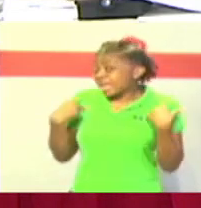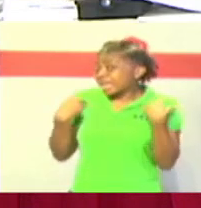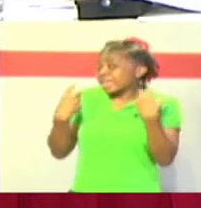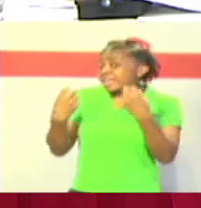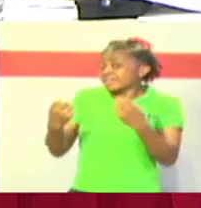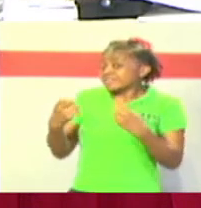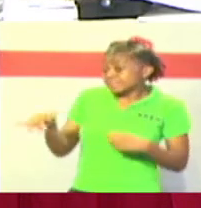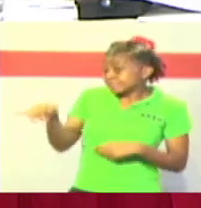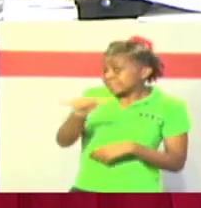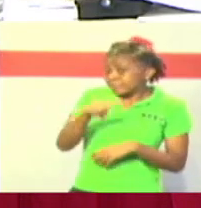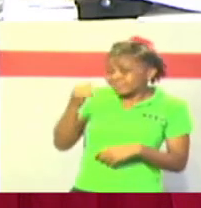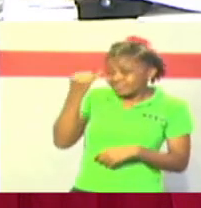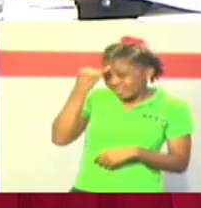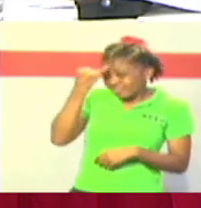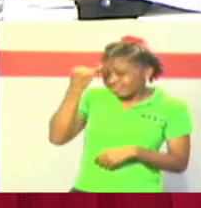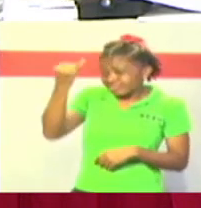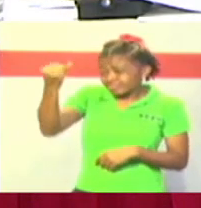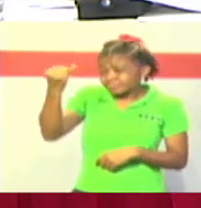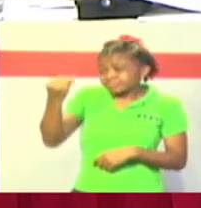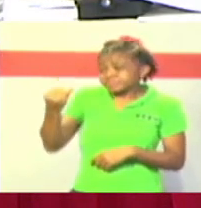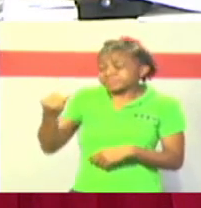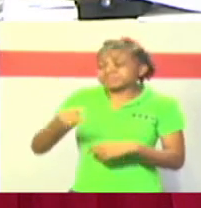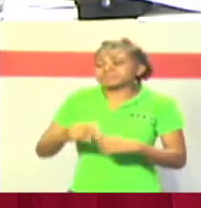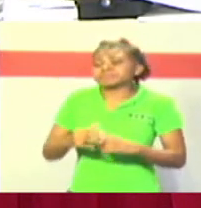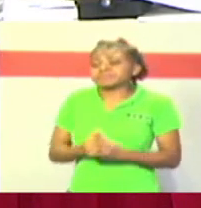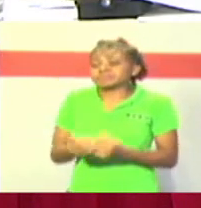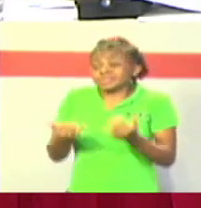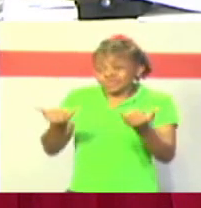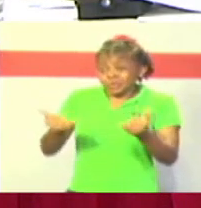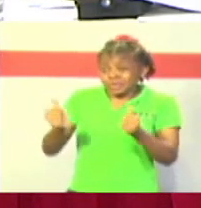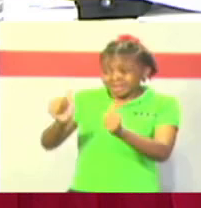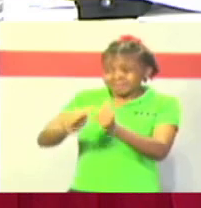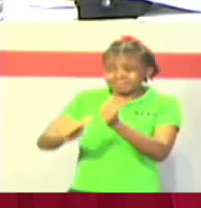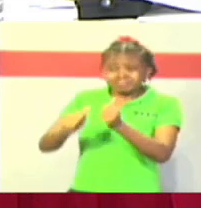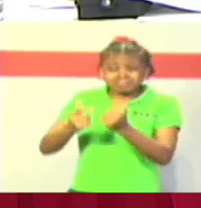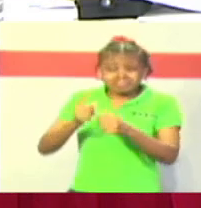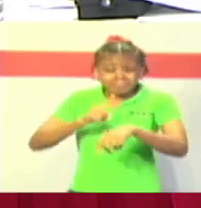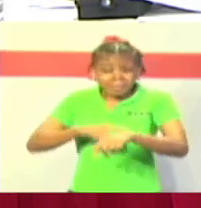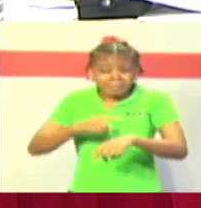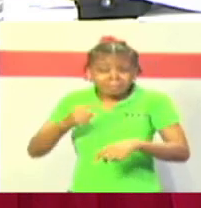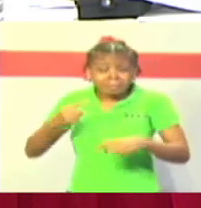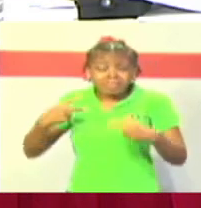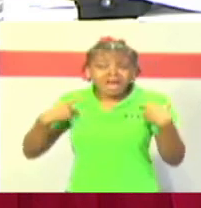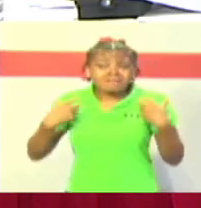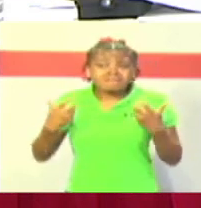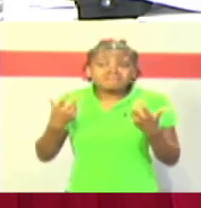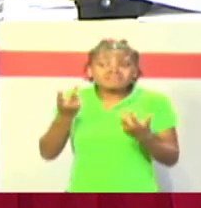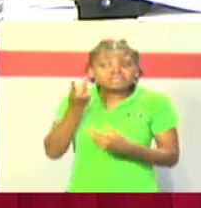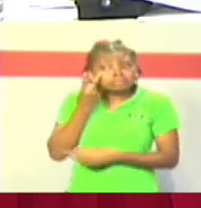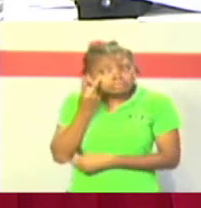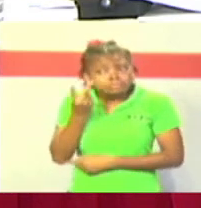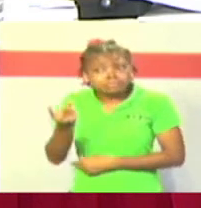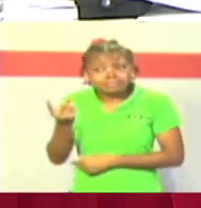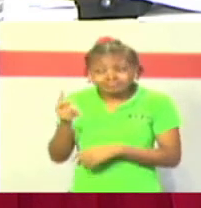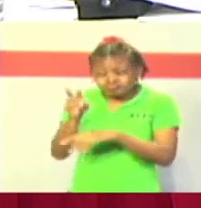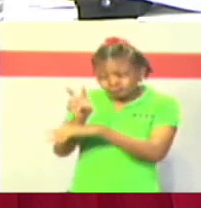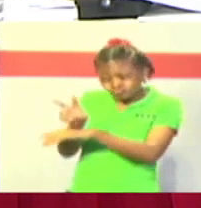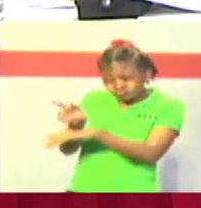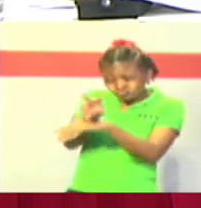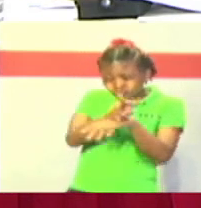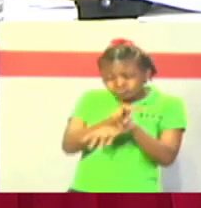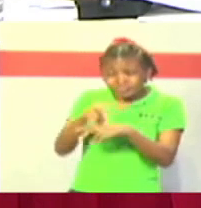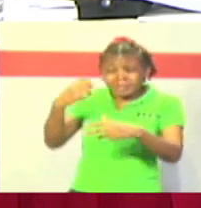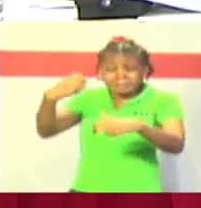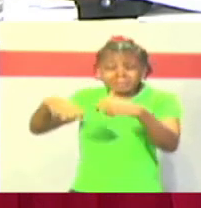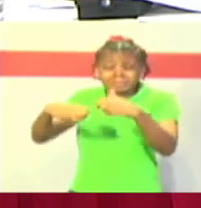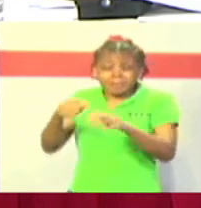incident we have occurred, have picked up, we have referred that directly to the TTPS for enforcement. So again, I will meet